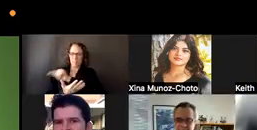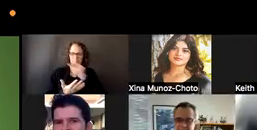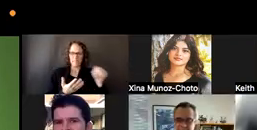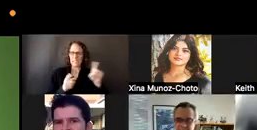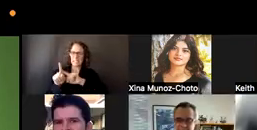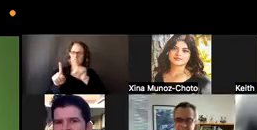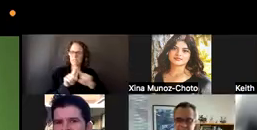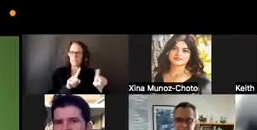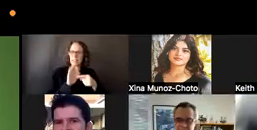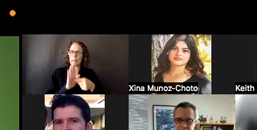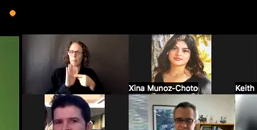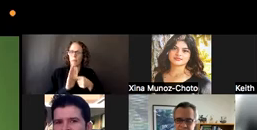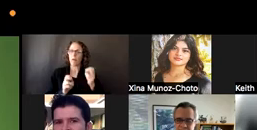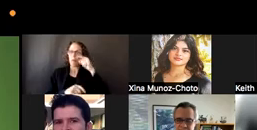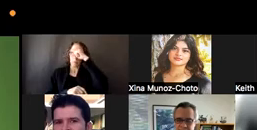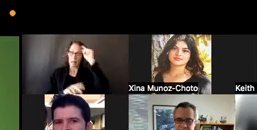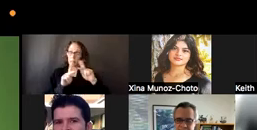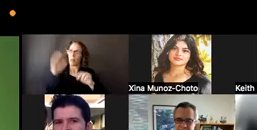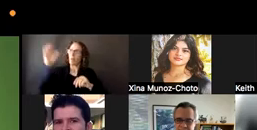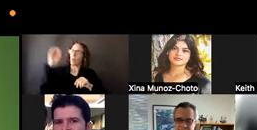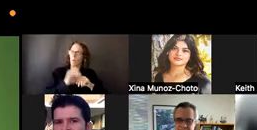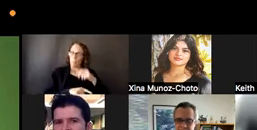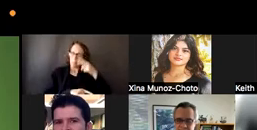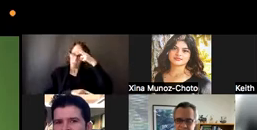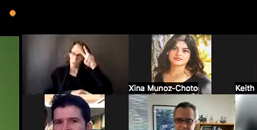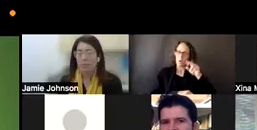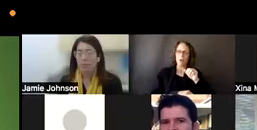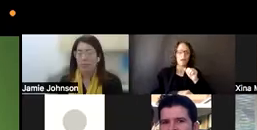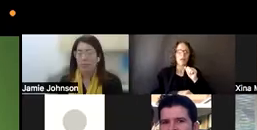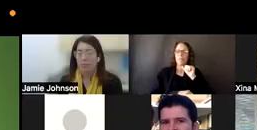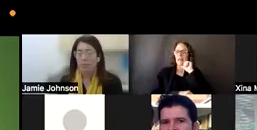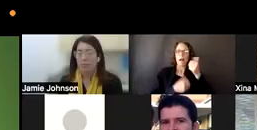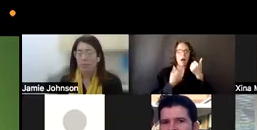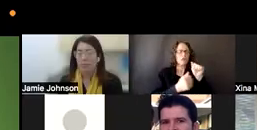rather than existing as outsiders, try to exist as part of the community.